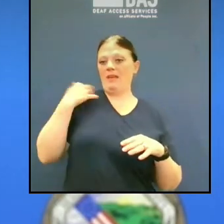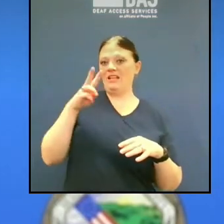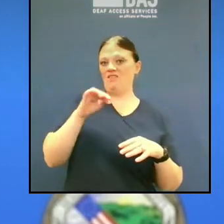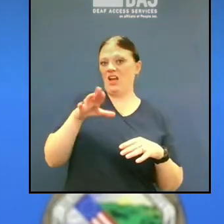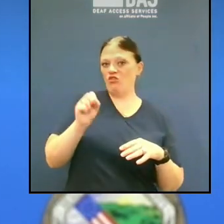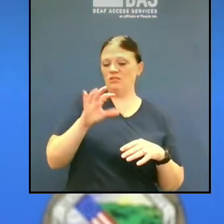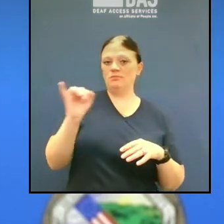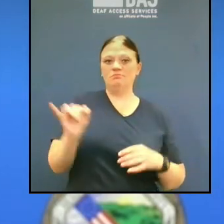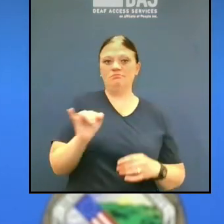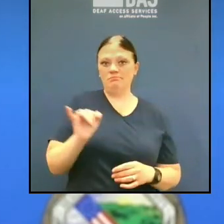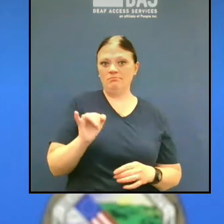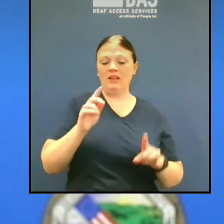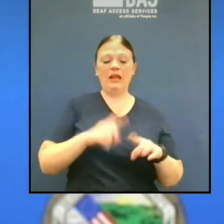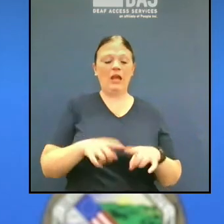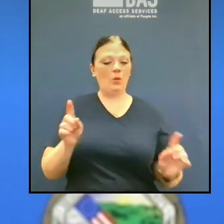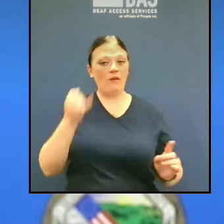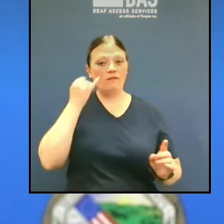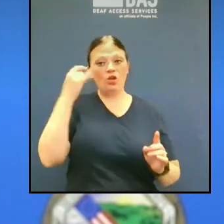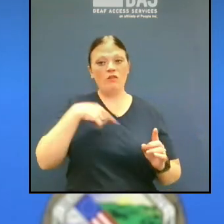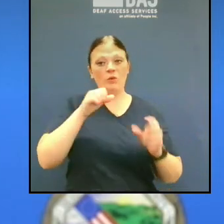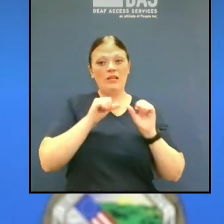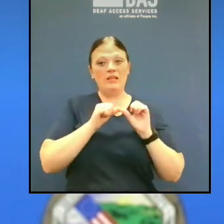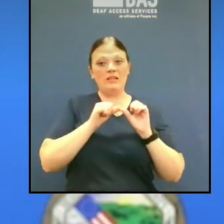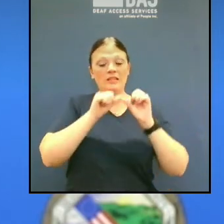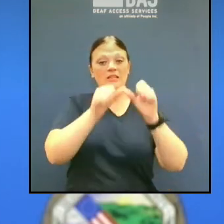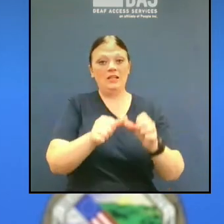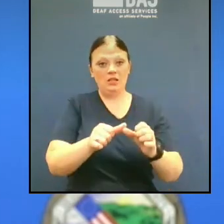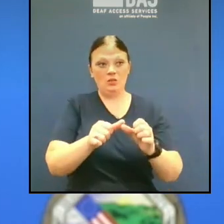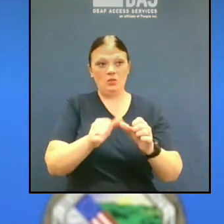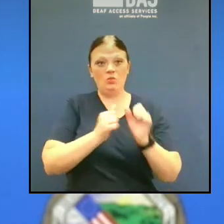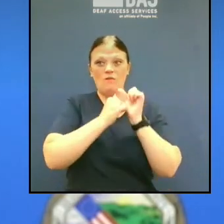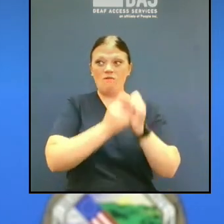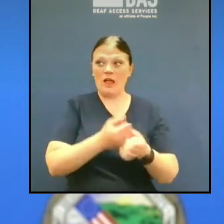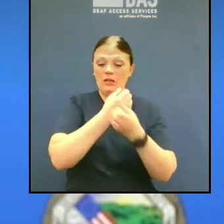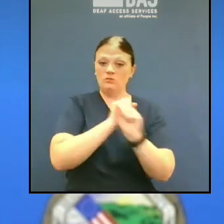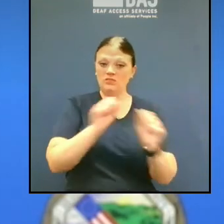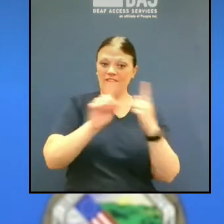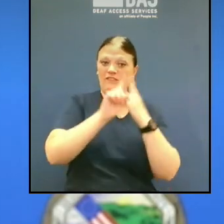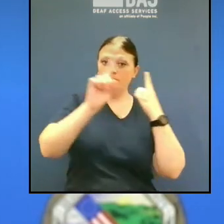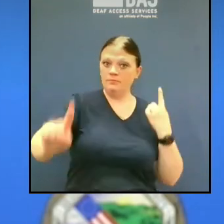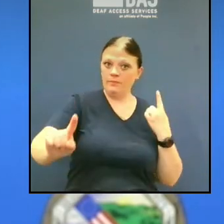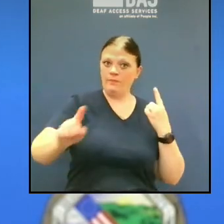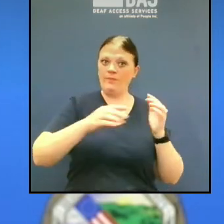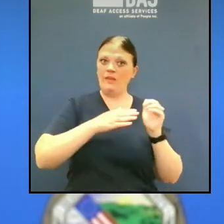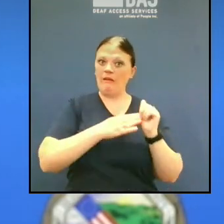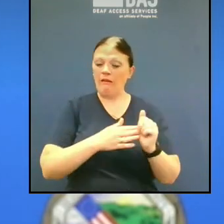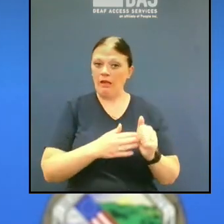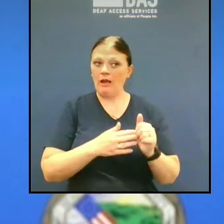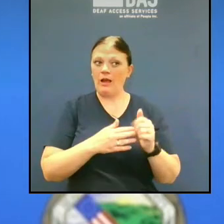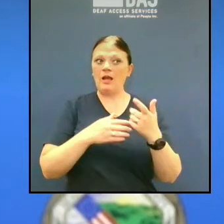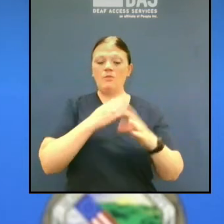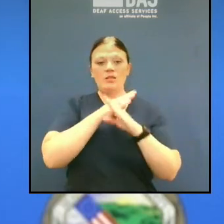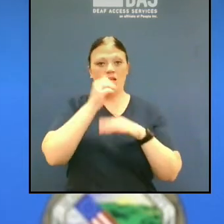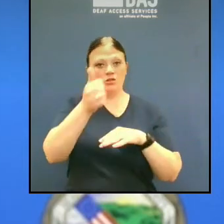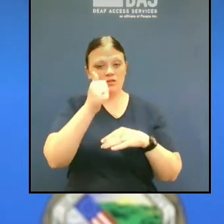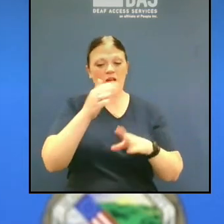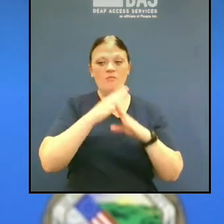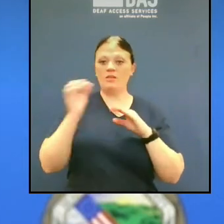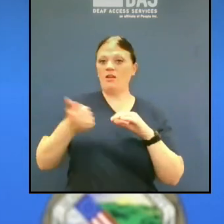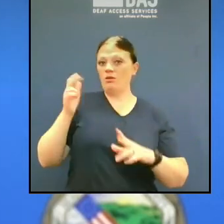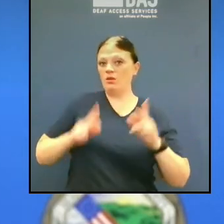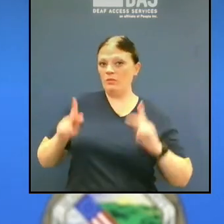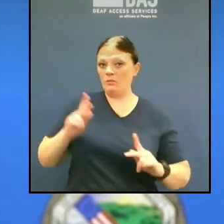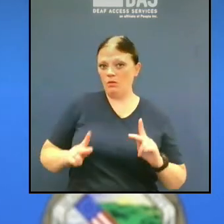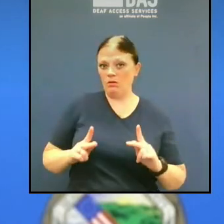and infections. However, if we continue to follow safe social distancing guidelines to protect ourselves and to protect other